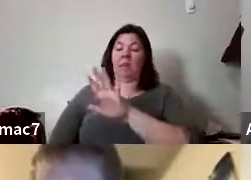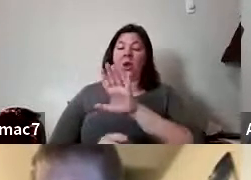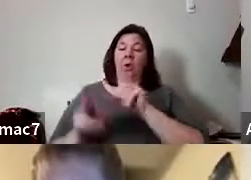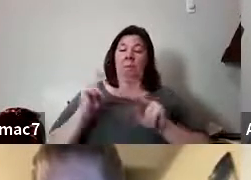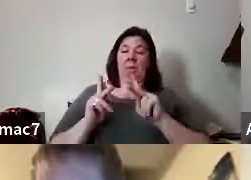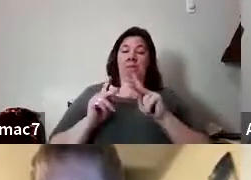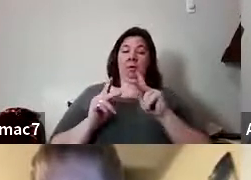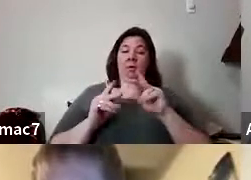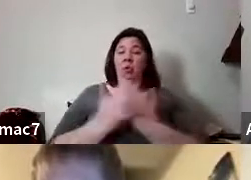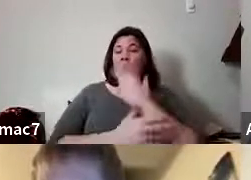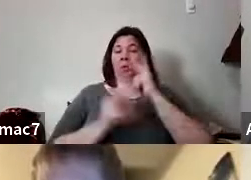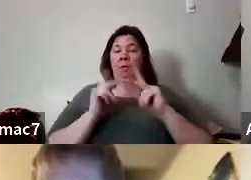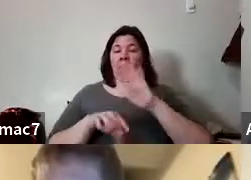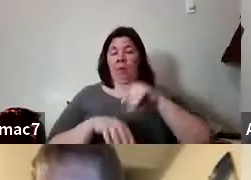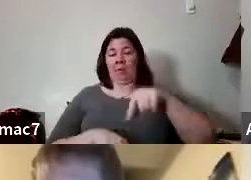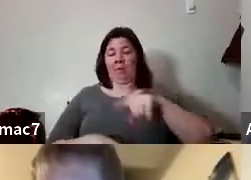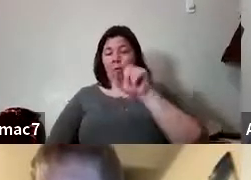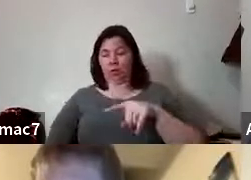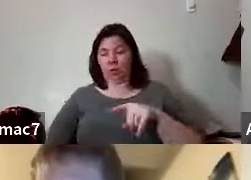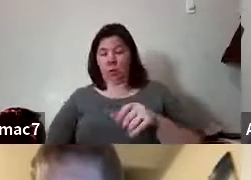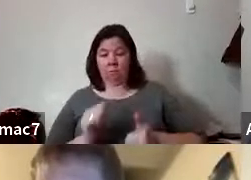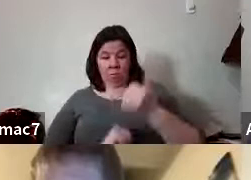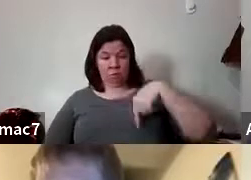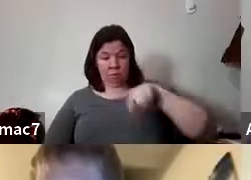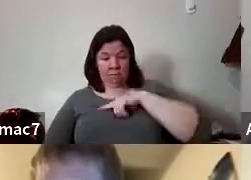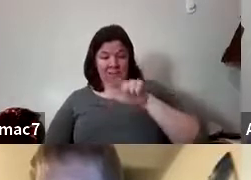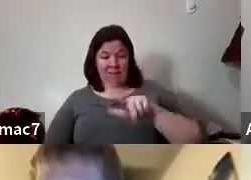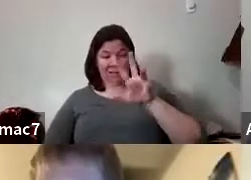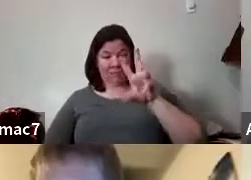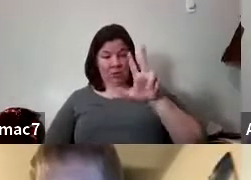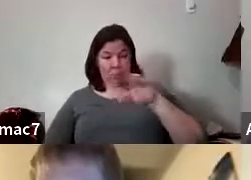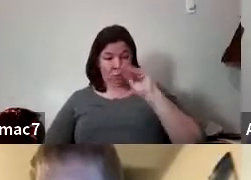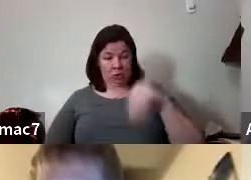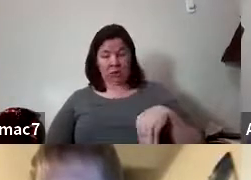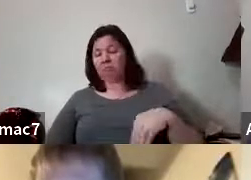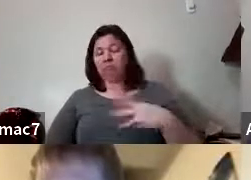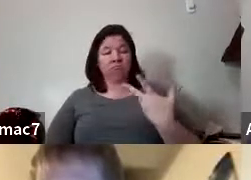this Q&A session. And a majority of us, that's 63%,